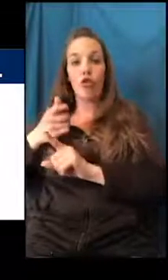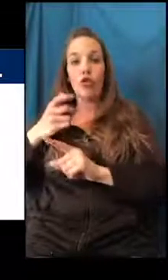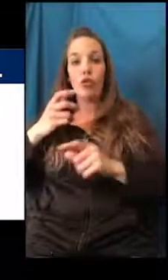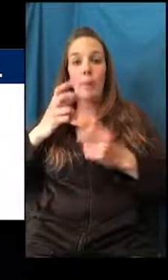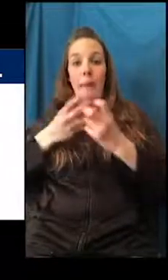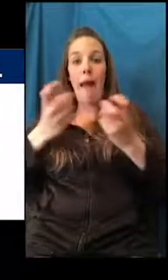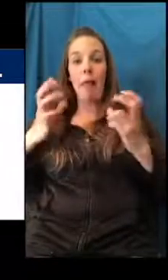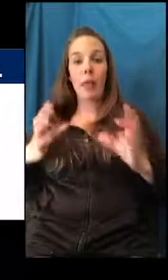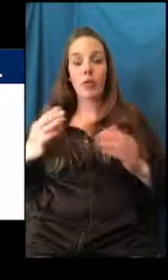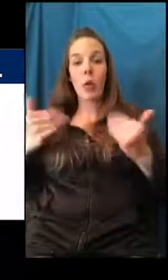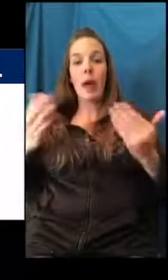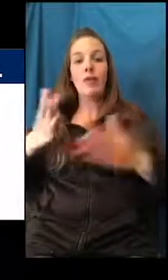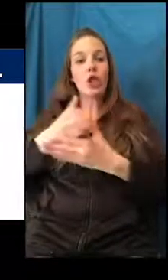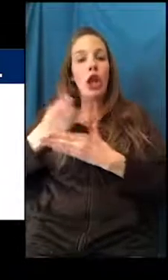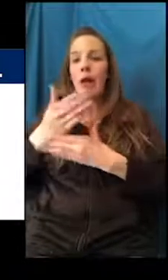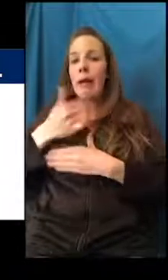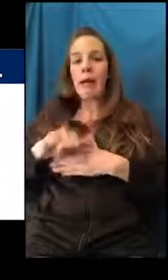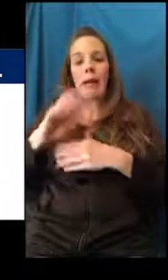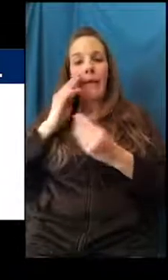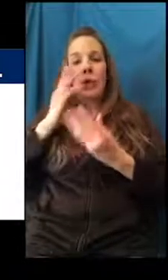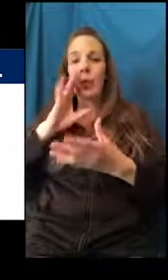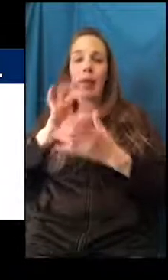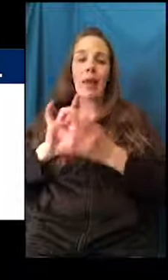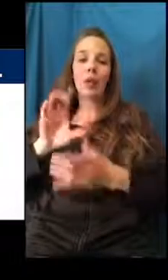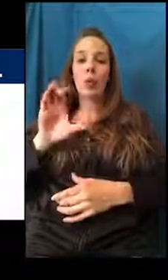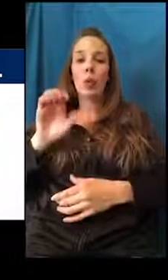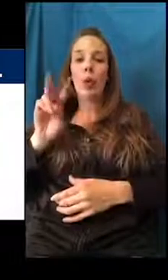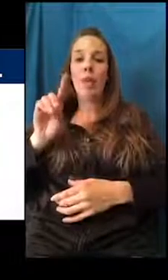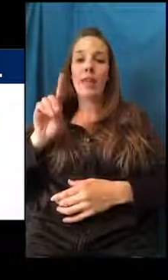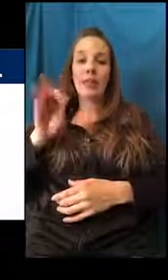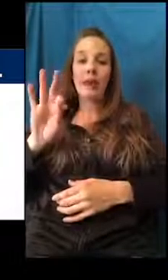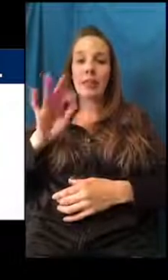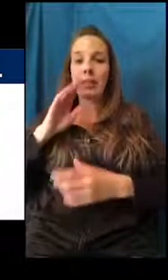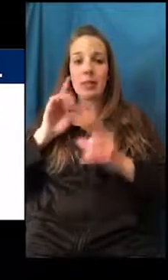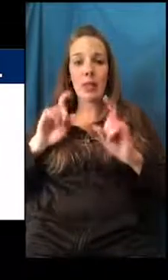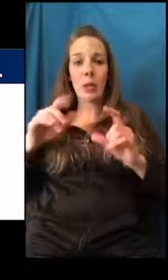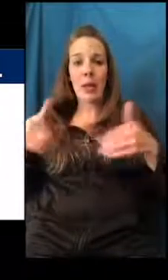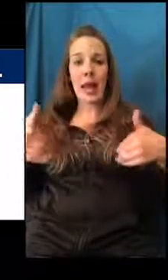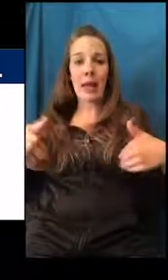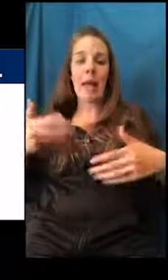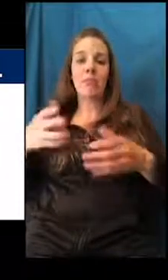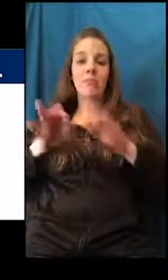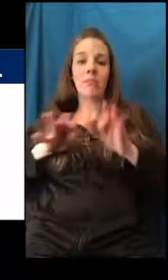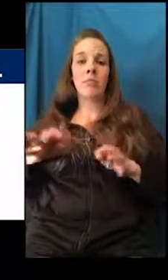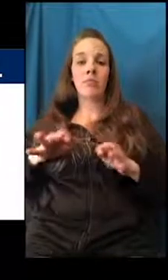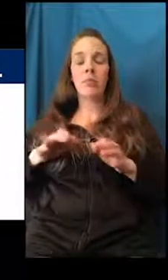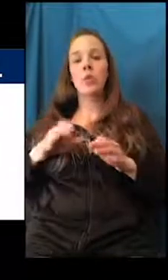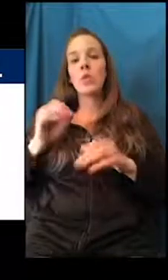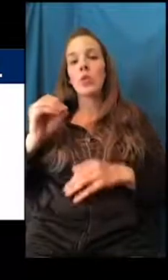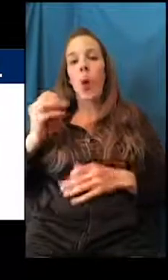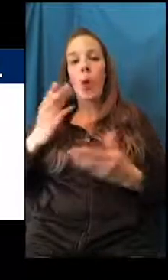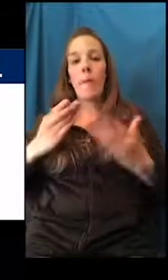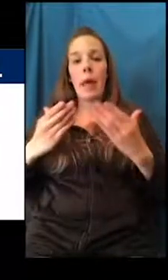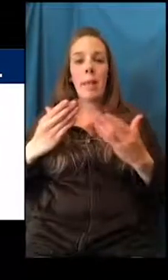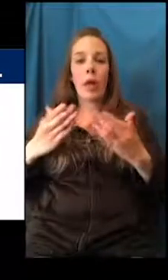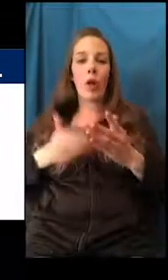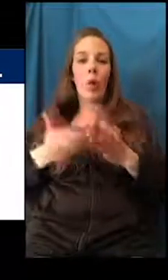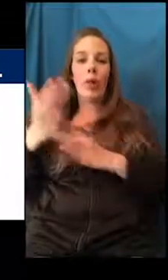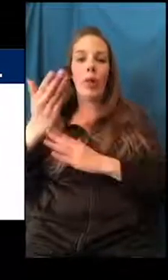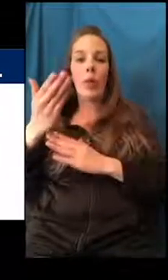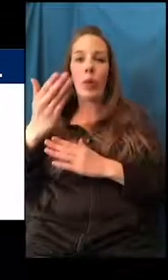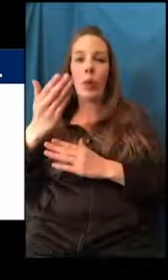any information around COVID-19 testing that we haven't already covered. So I might just go through